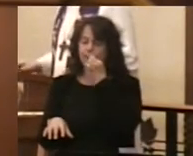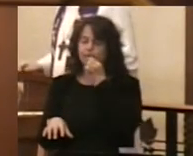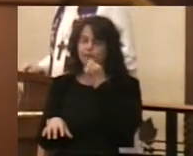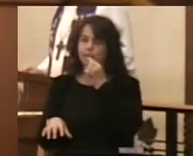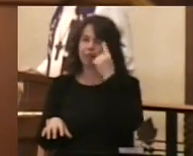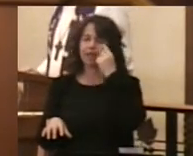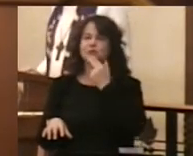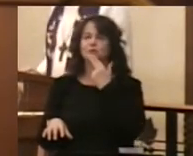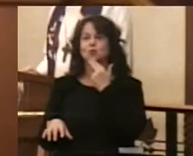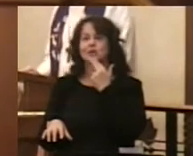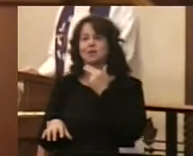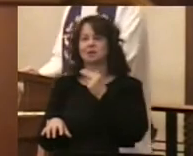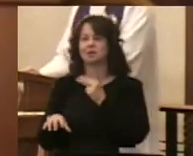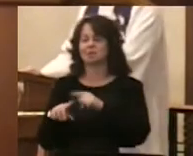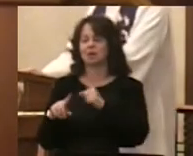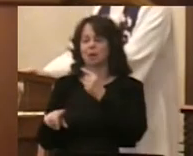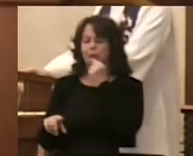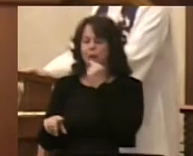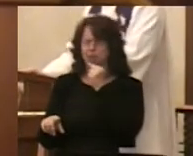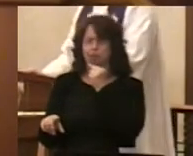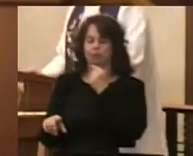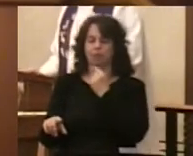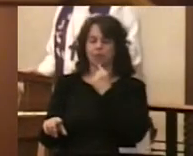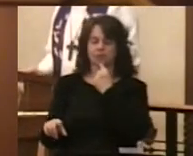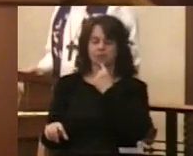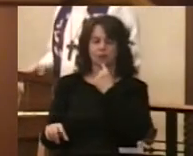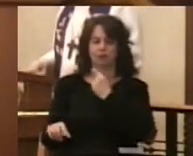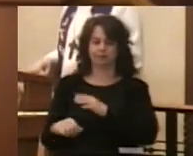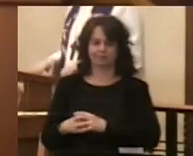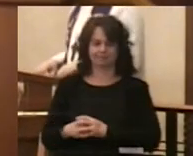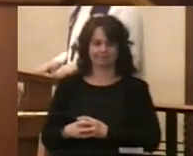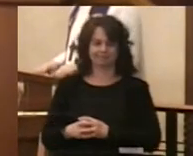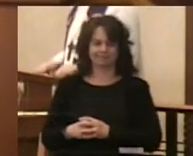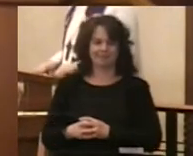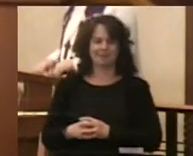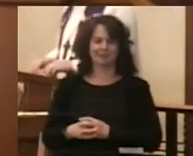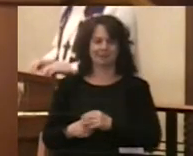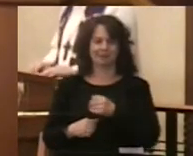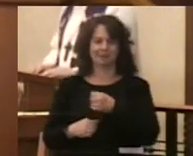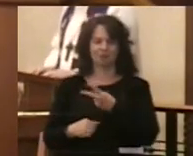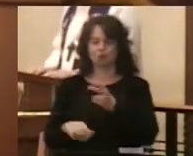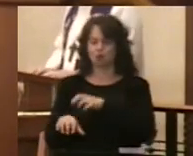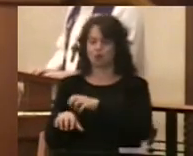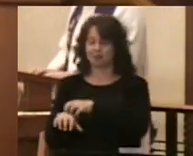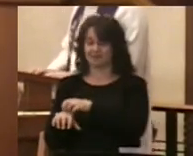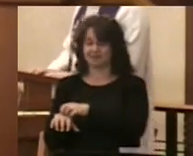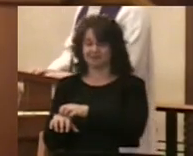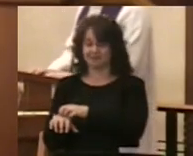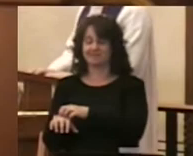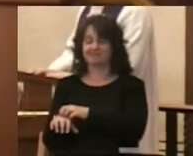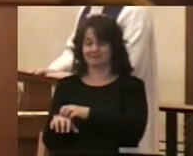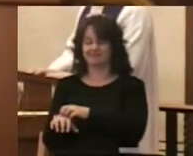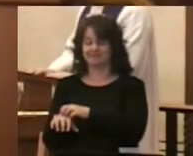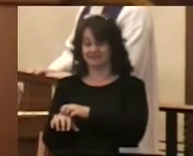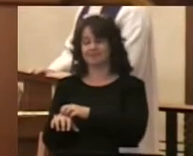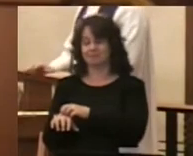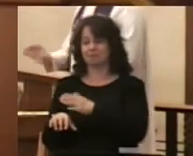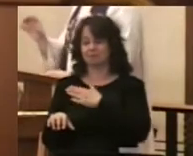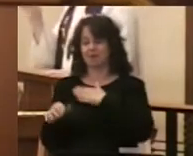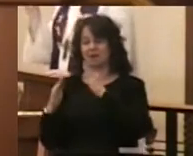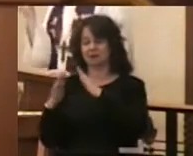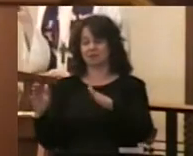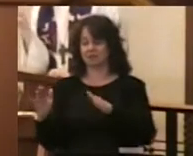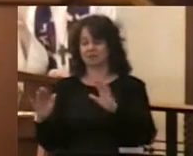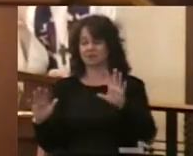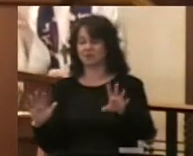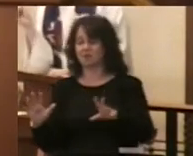it turns out just to be, oof, real sour? We've had a few clumps of grapes like this in the past year. They will turn